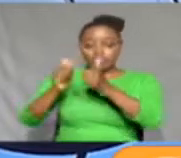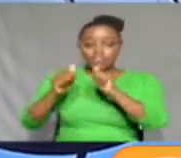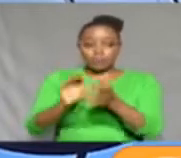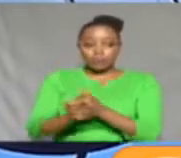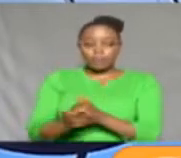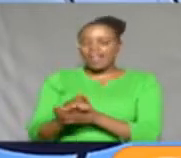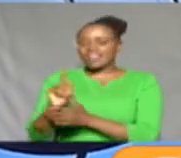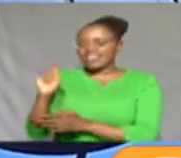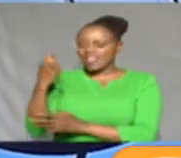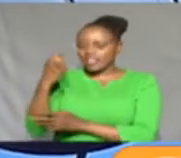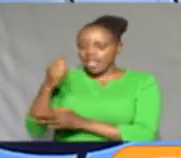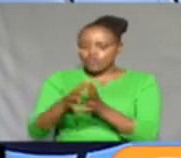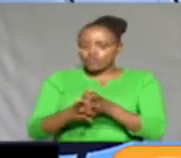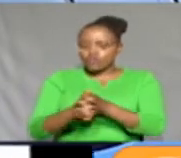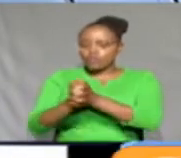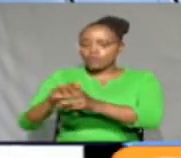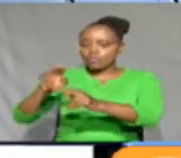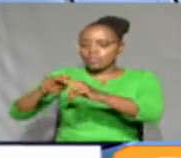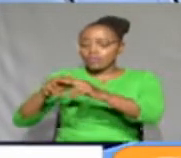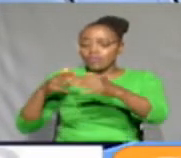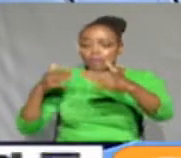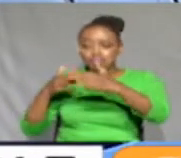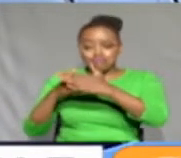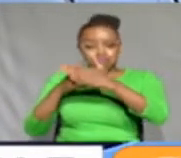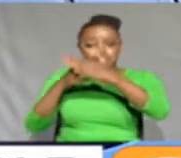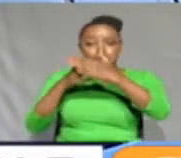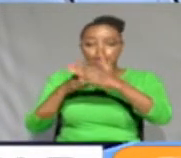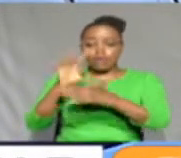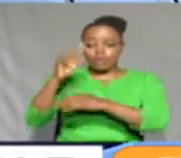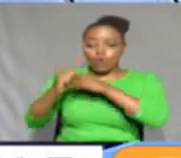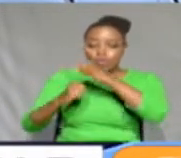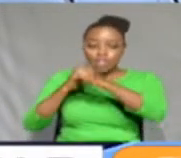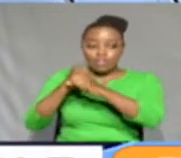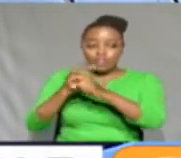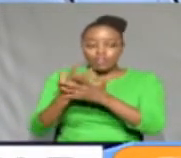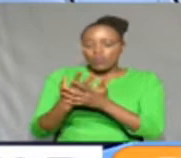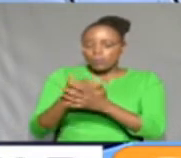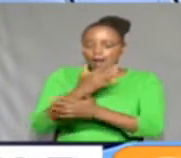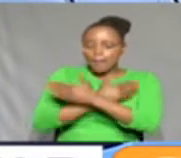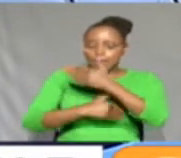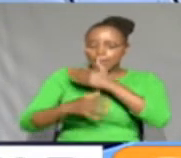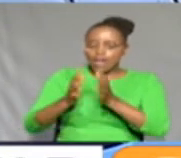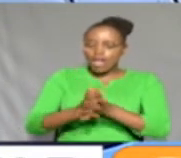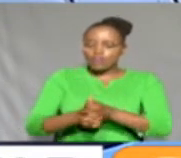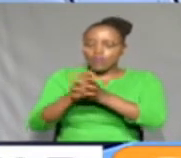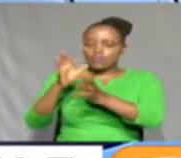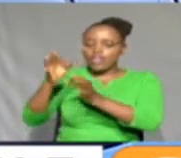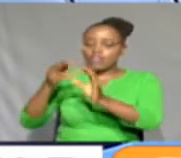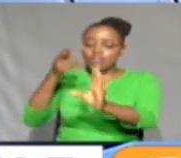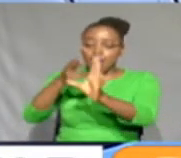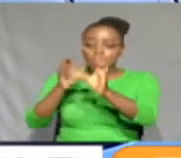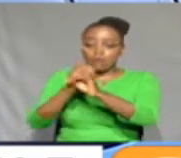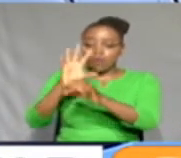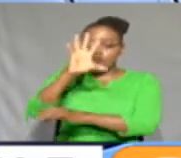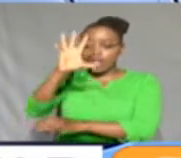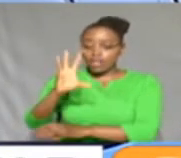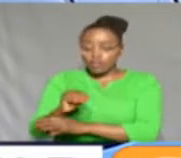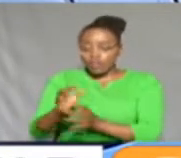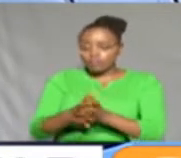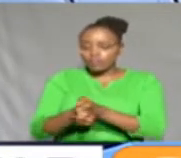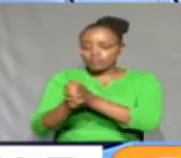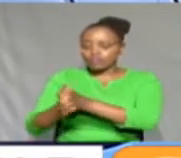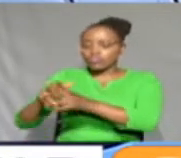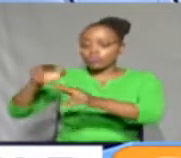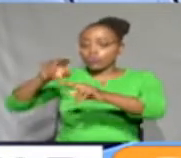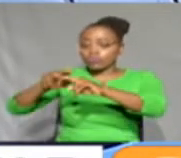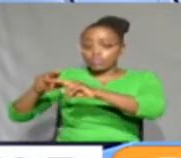The Kenya sitting volleyball team risks being banned for 4 years by the Africa Paravolleyball Federation if they fail to take part in the Africa sitting volleyball